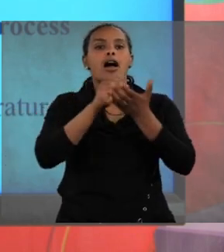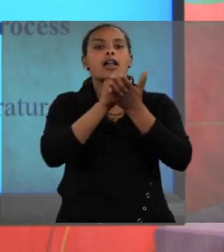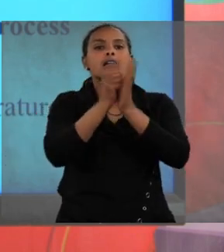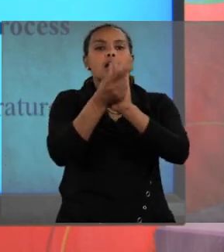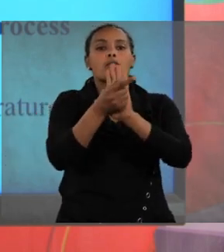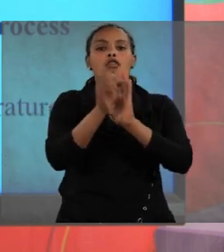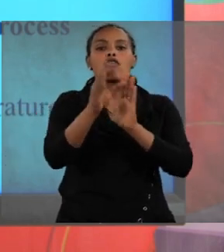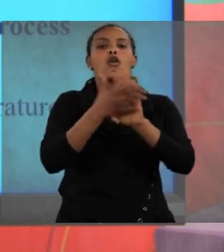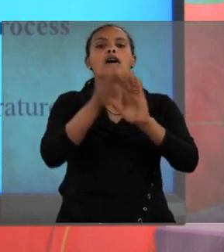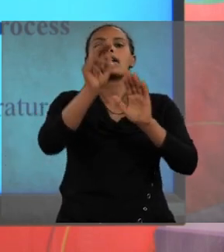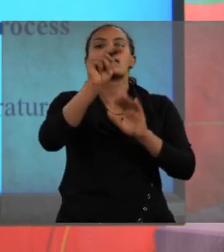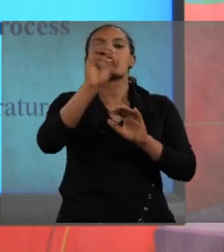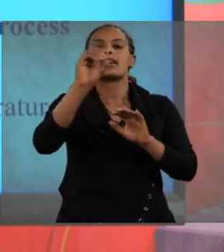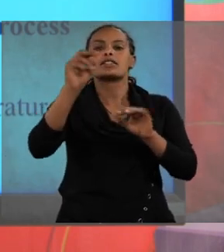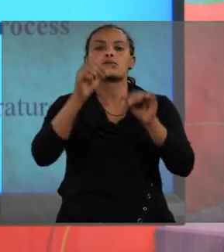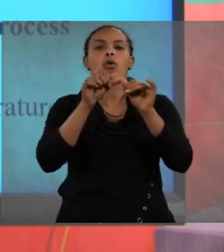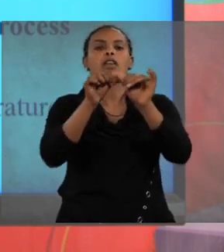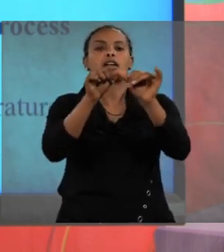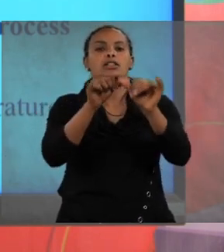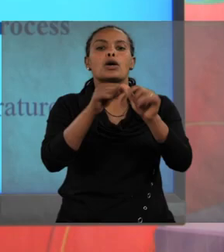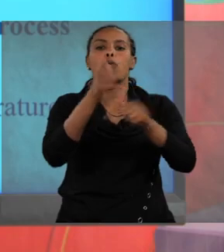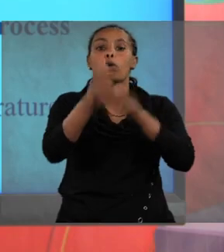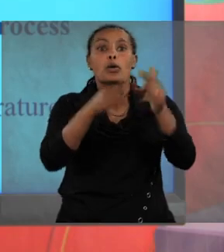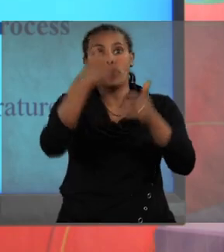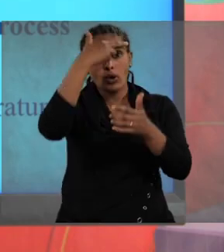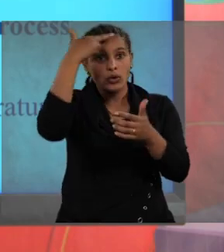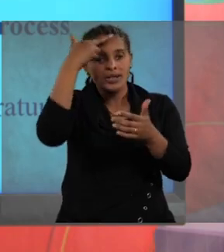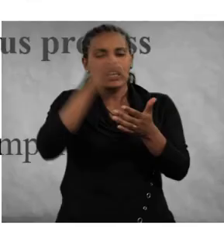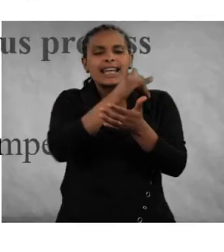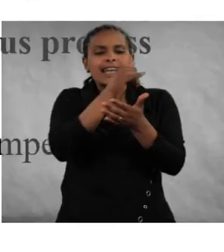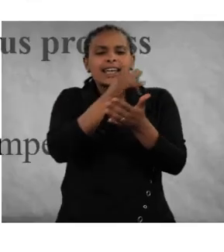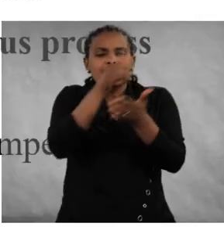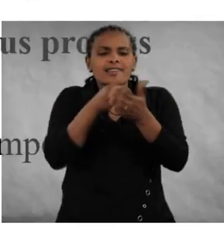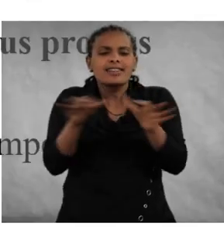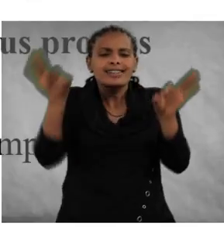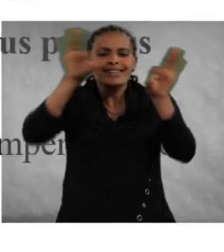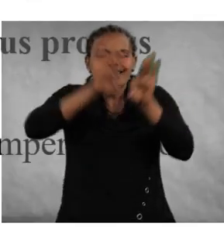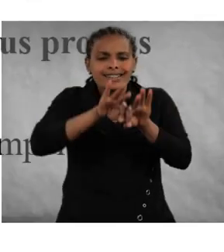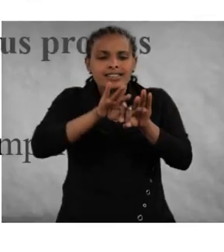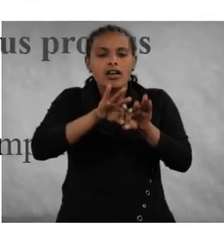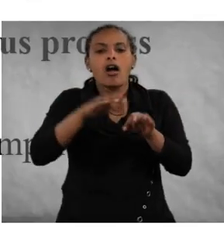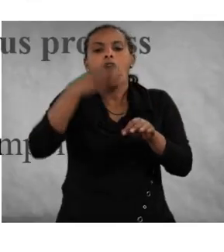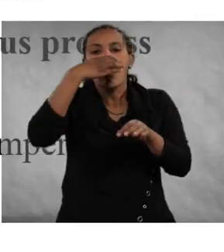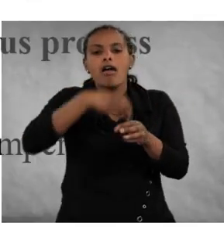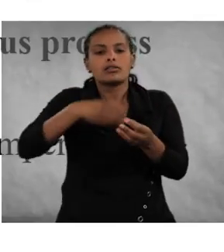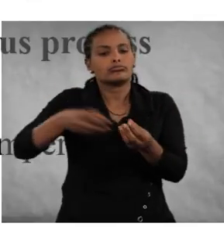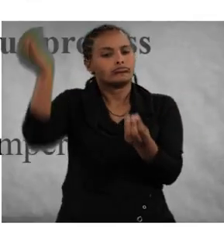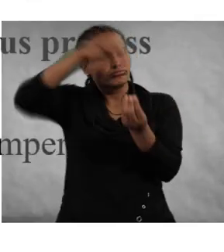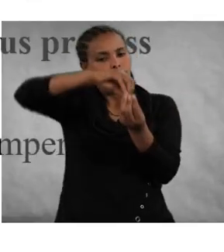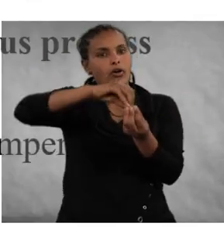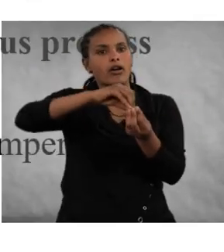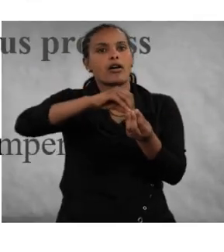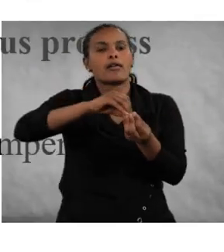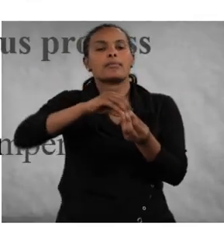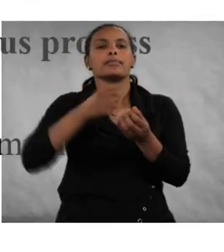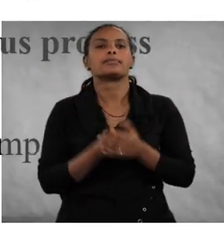example of non-spontaneous process because it needs heat pumper, external